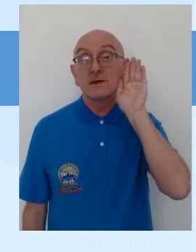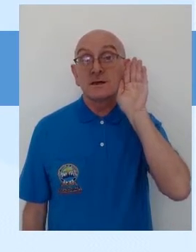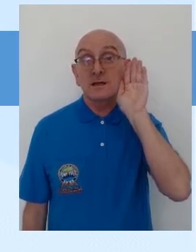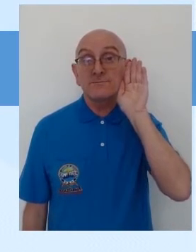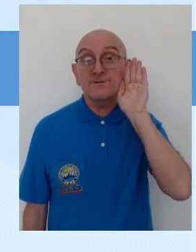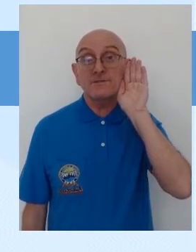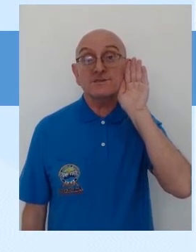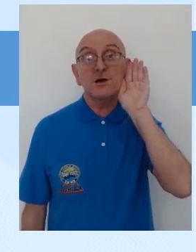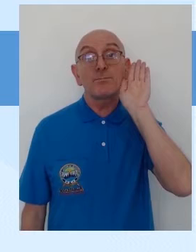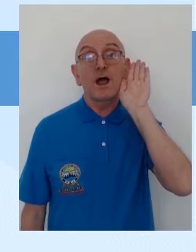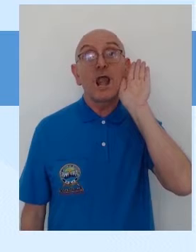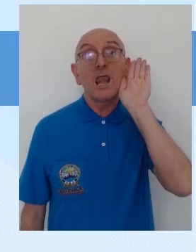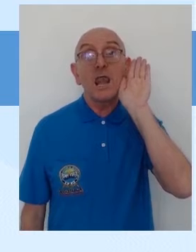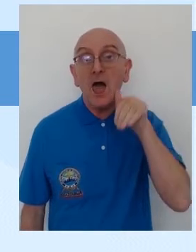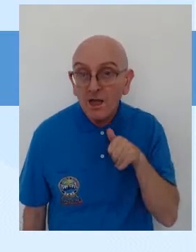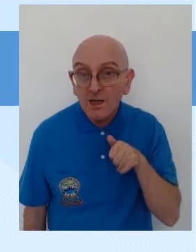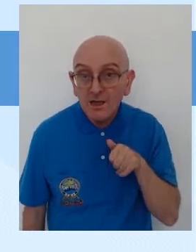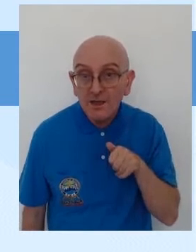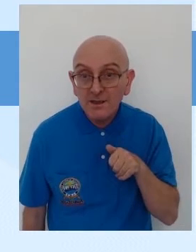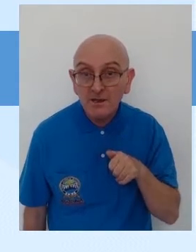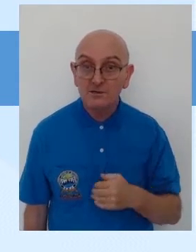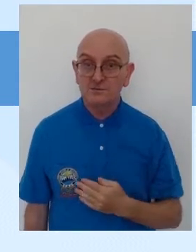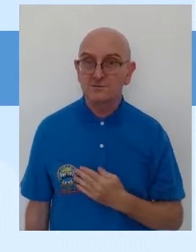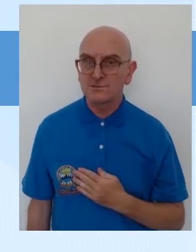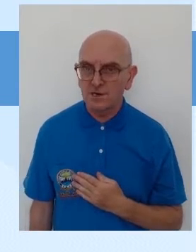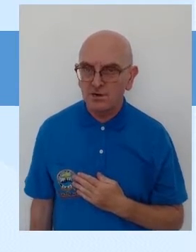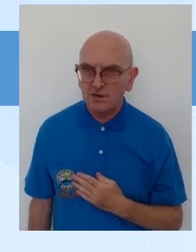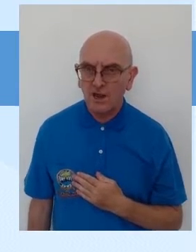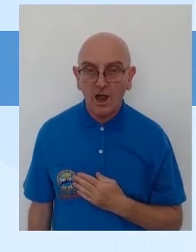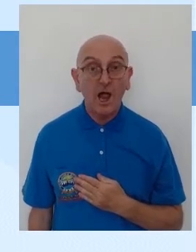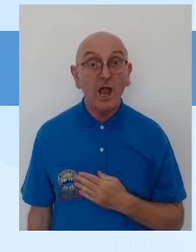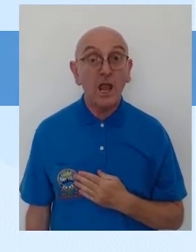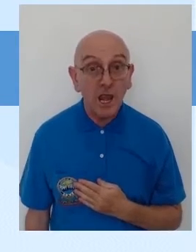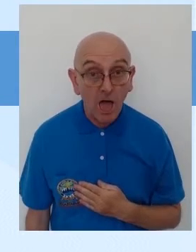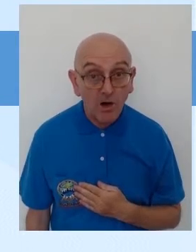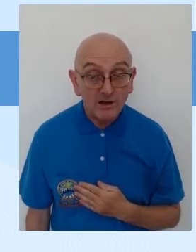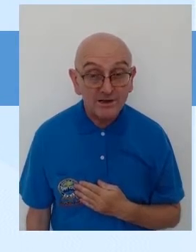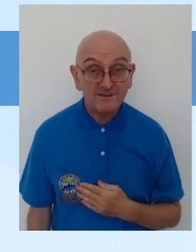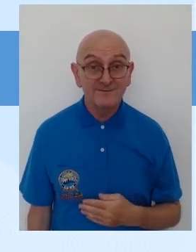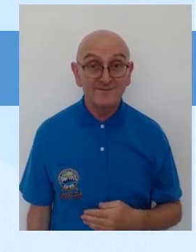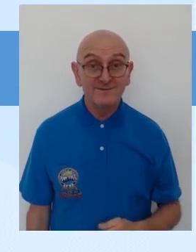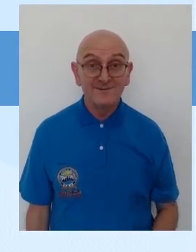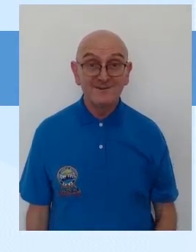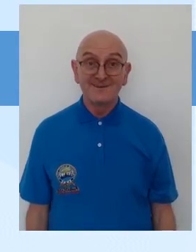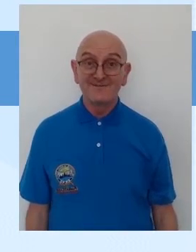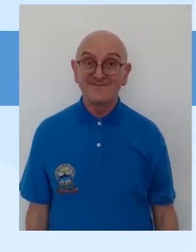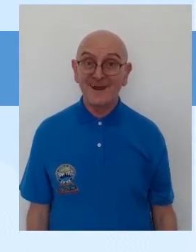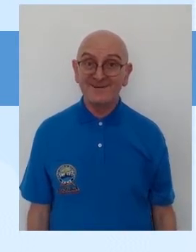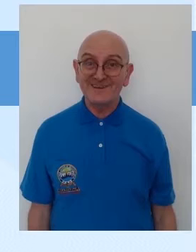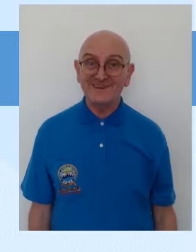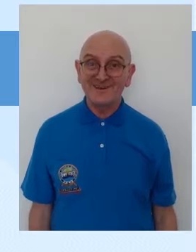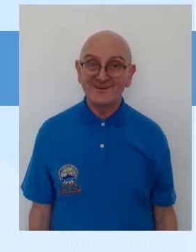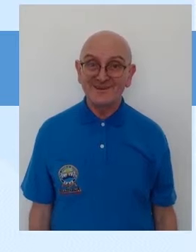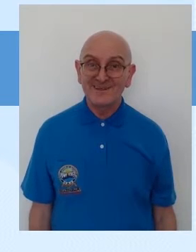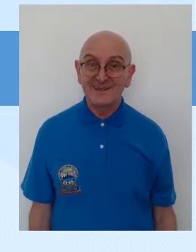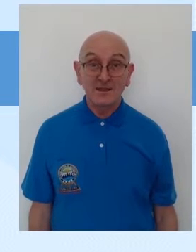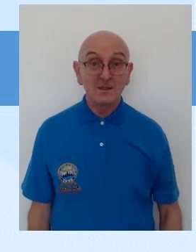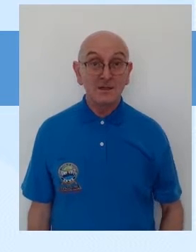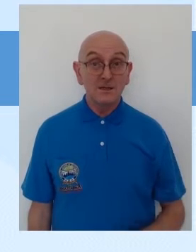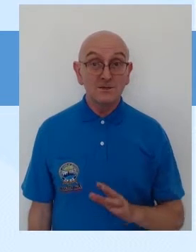sound comes from the top. L. Rock, lock. Very